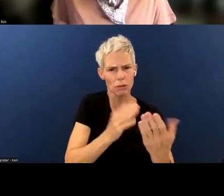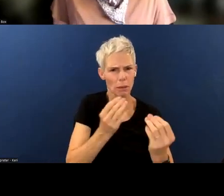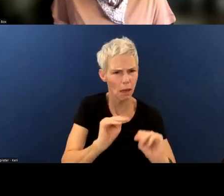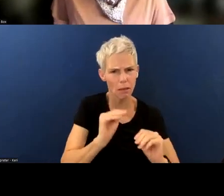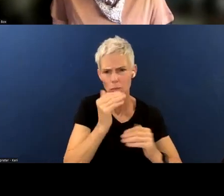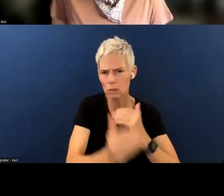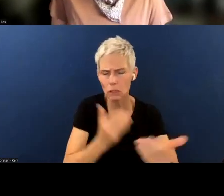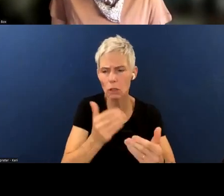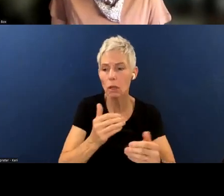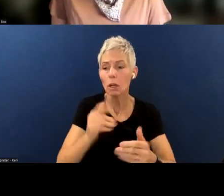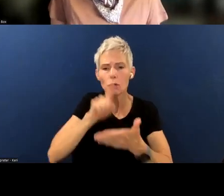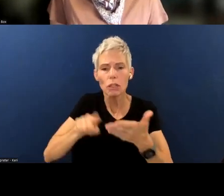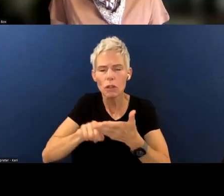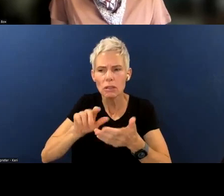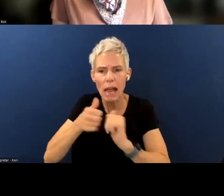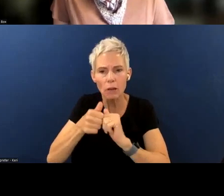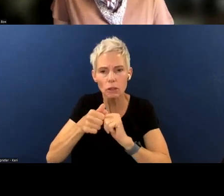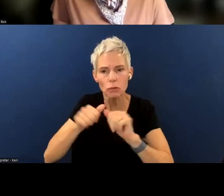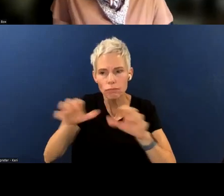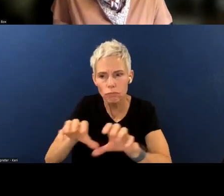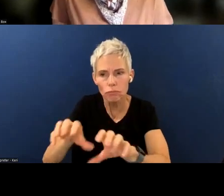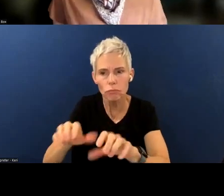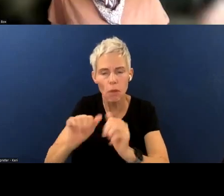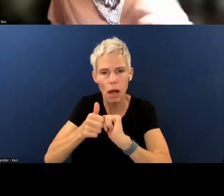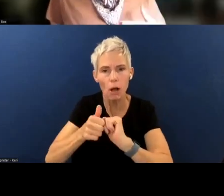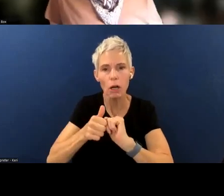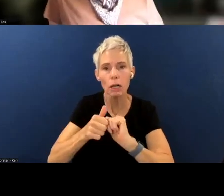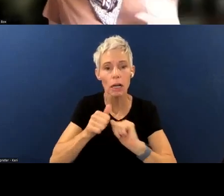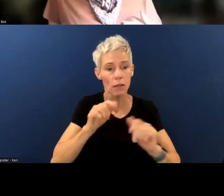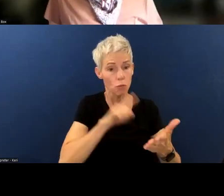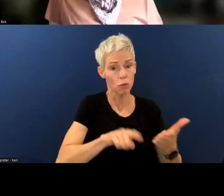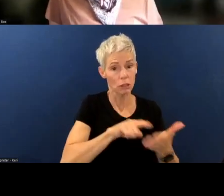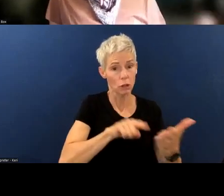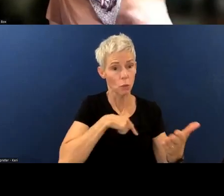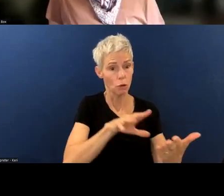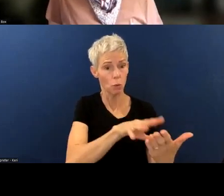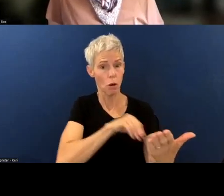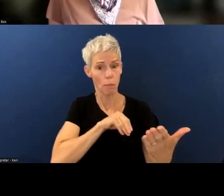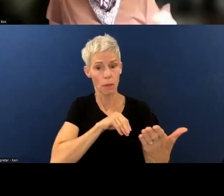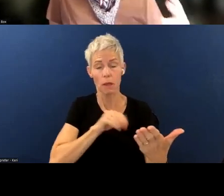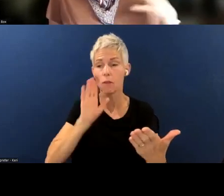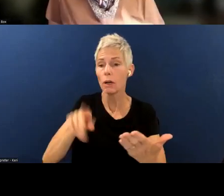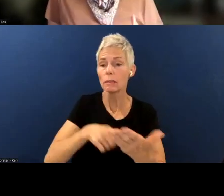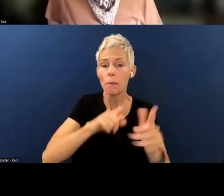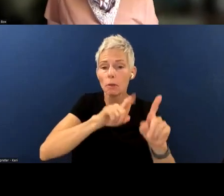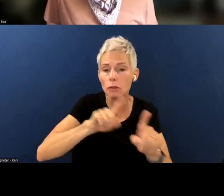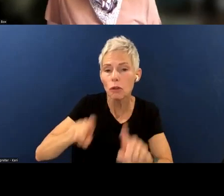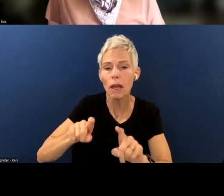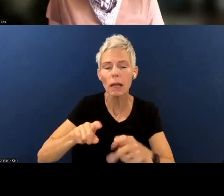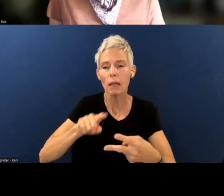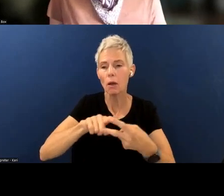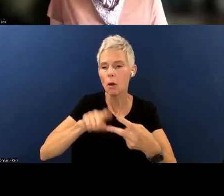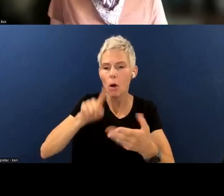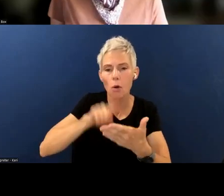conducted, if you want to replicate it, if you'd like to take things like our survey instruments, our research tools, all of this